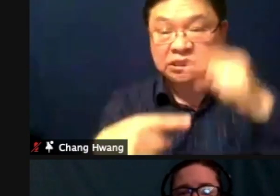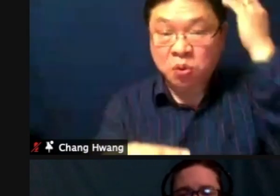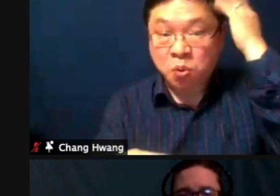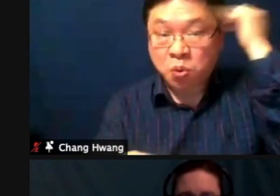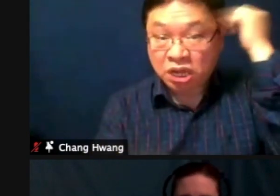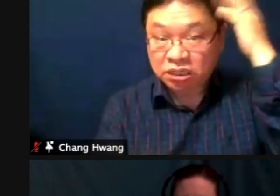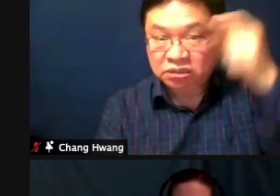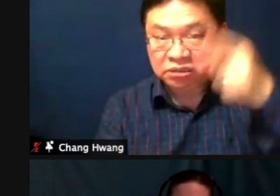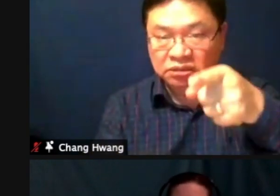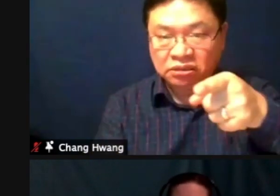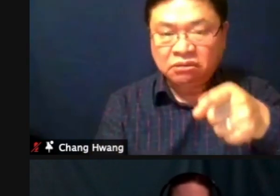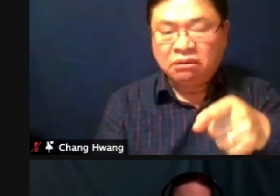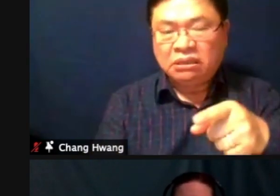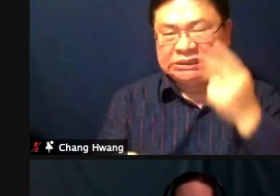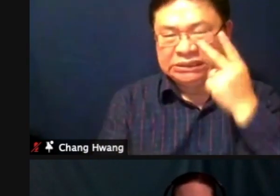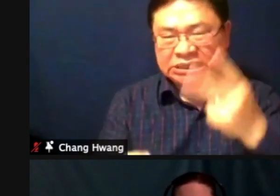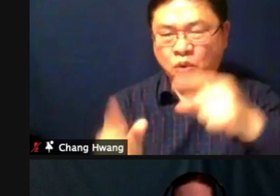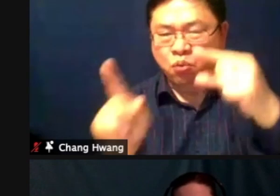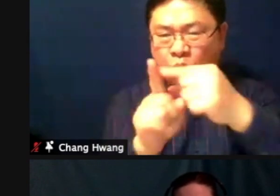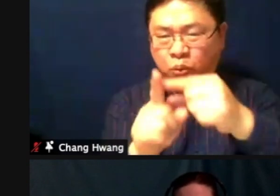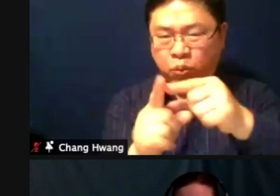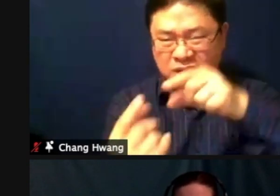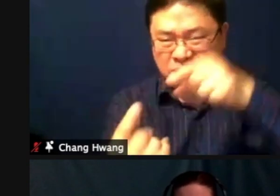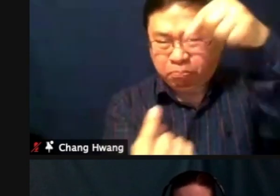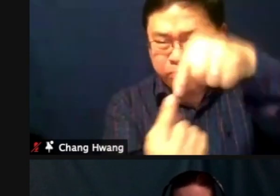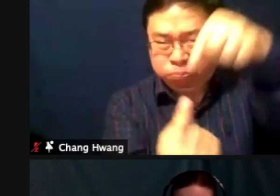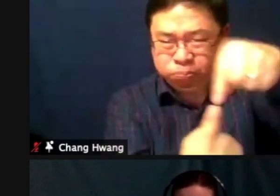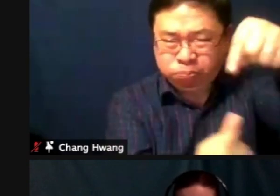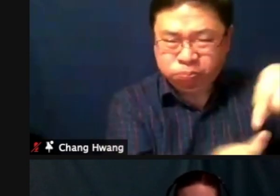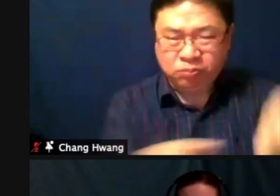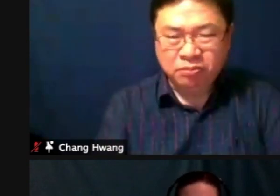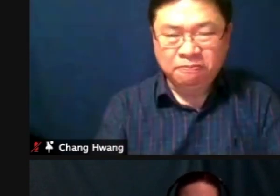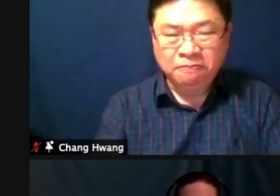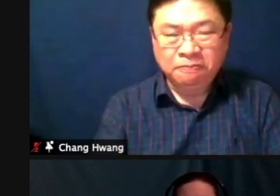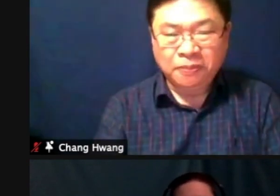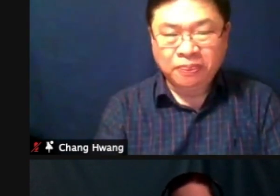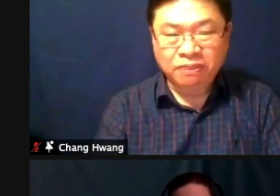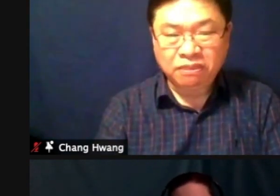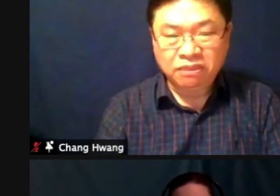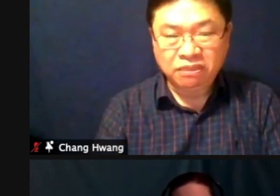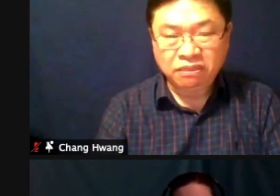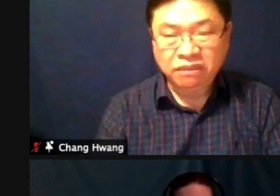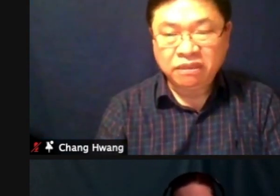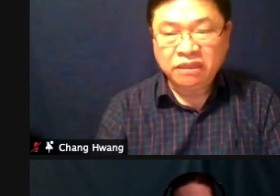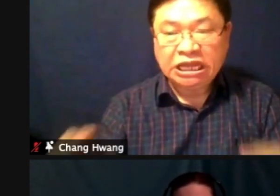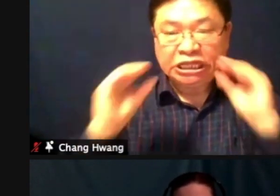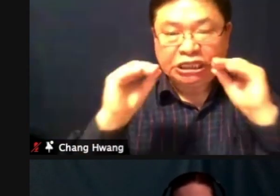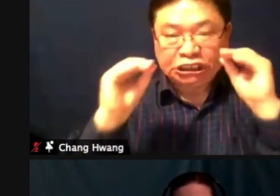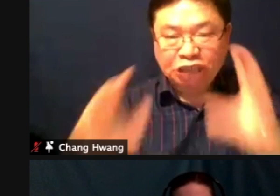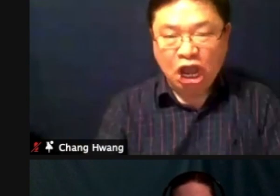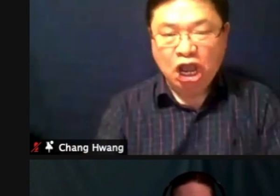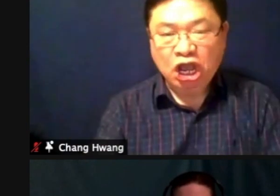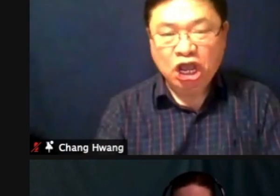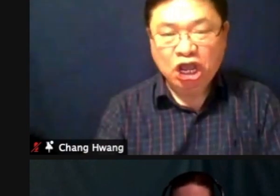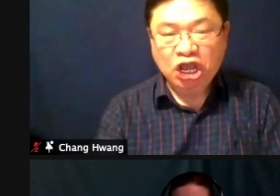As you can see here, this is a Korean Sign Language example, and it's a word-to-word translation. You can